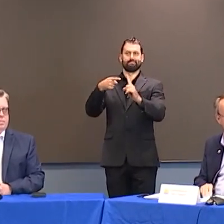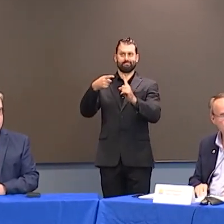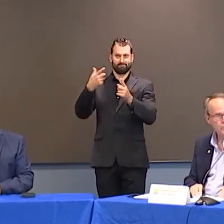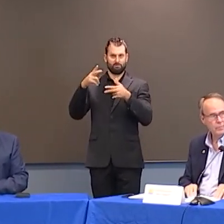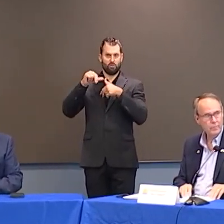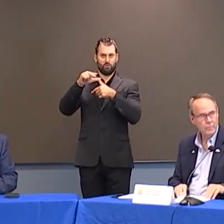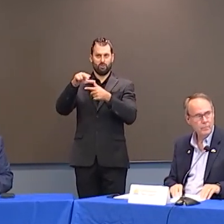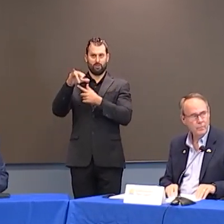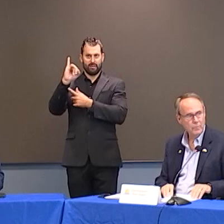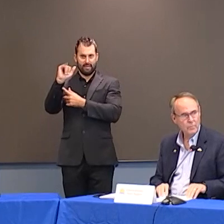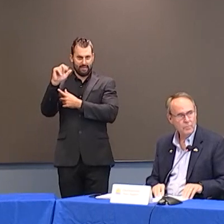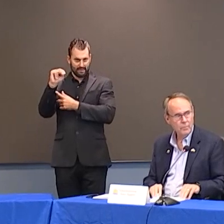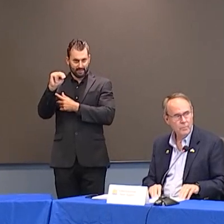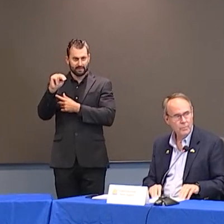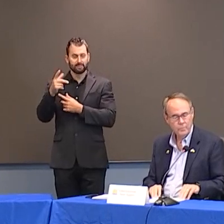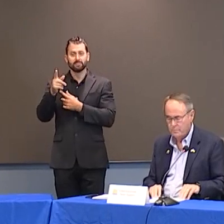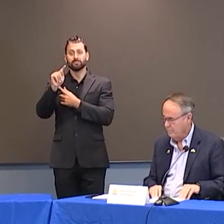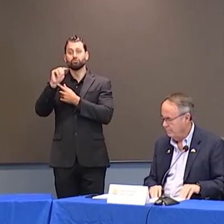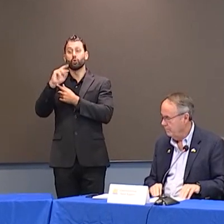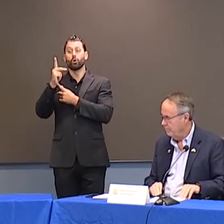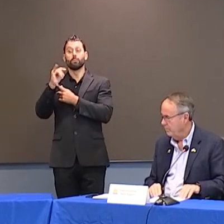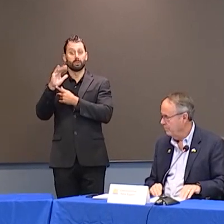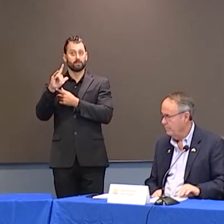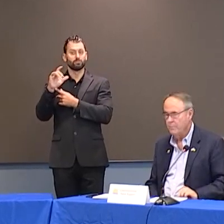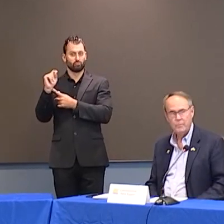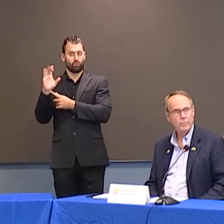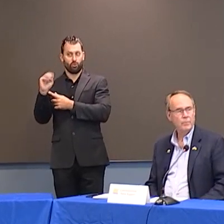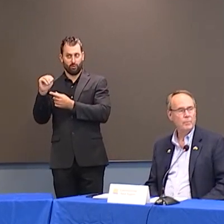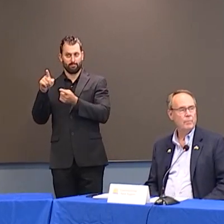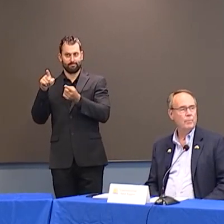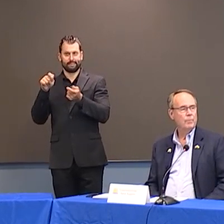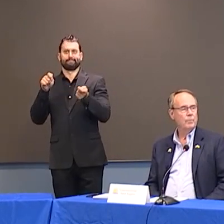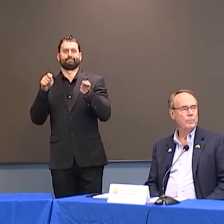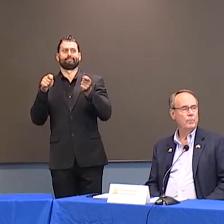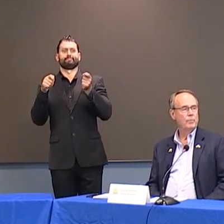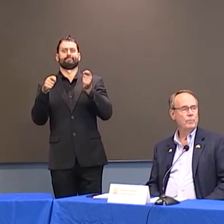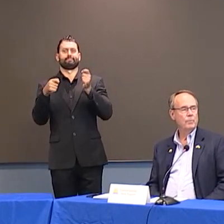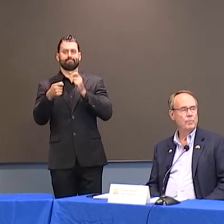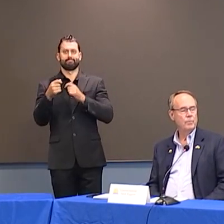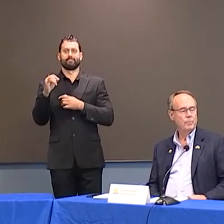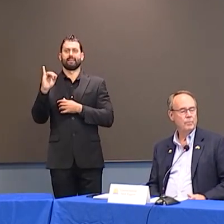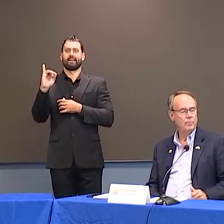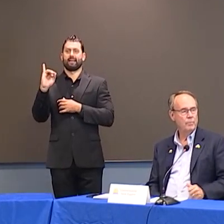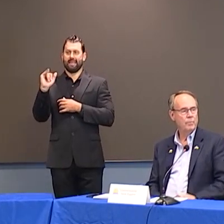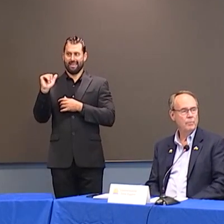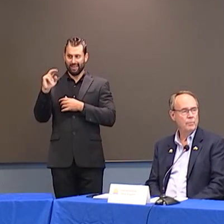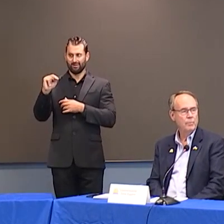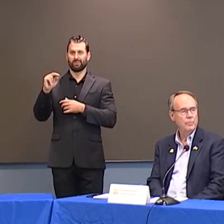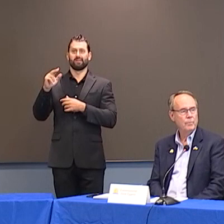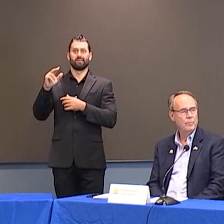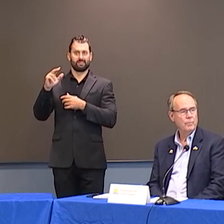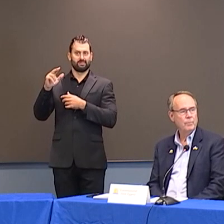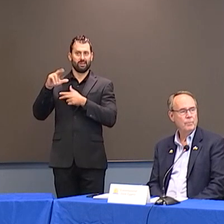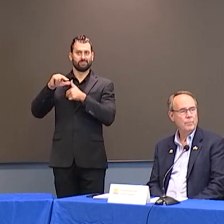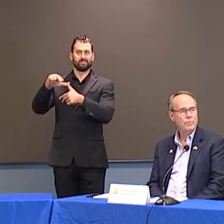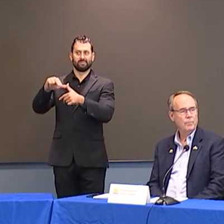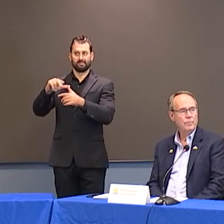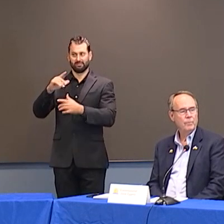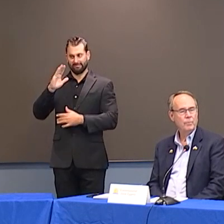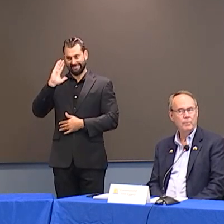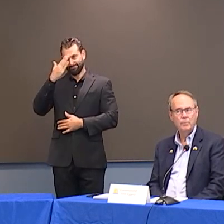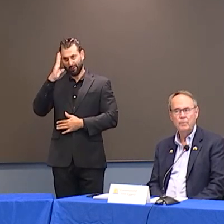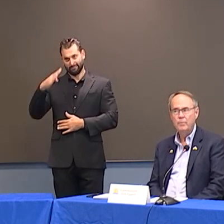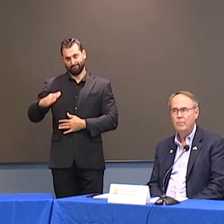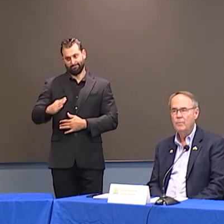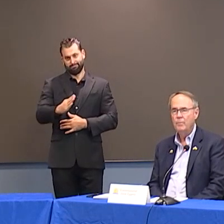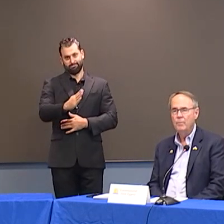Eon at this point, has a glide path that certainly puts Tampa Bay in its region. I would ask Kathy Perkins, our Director